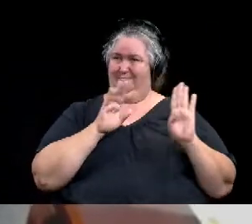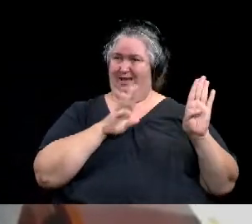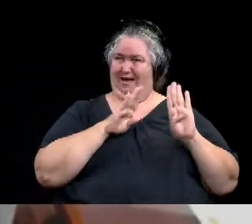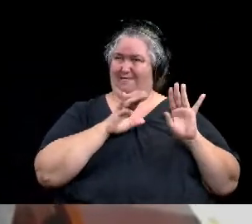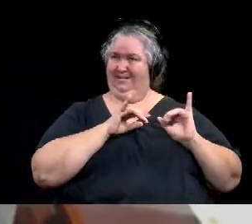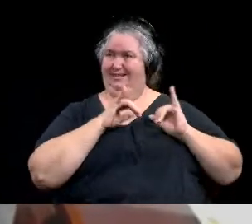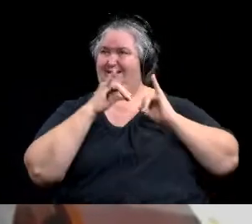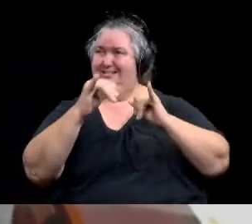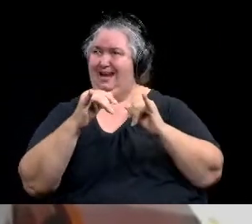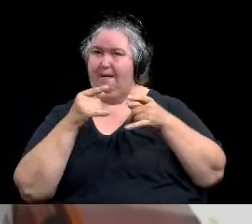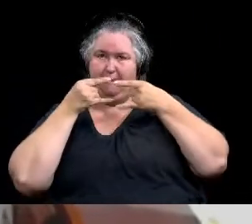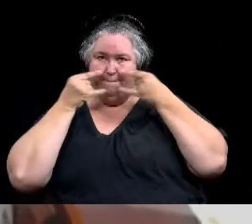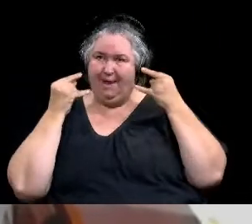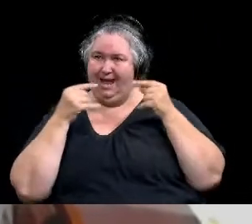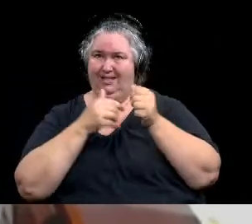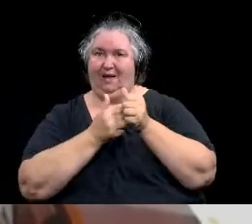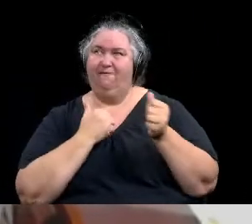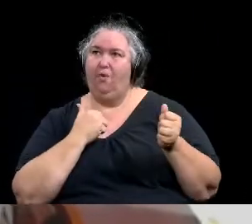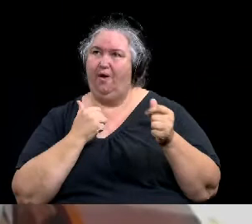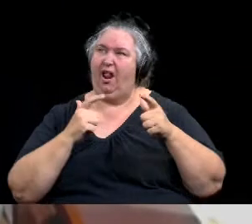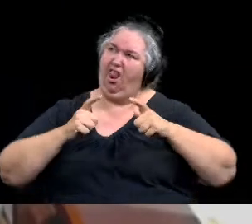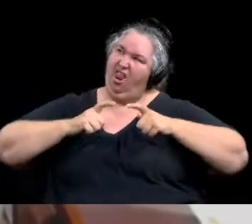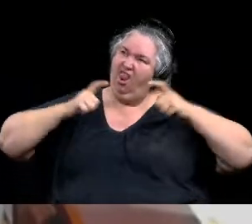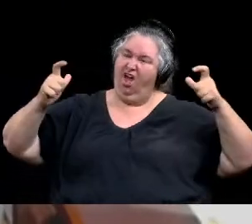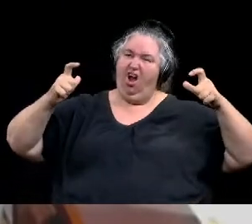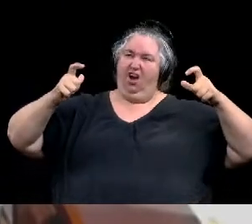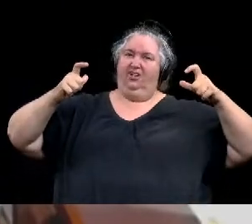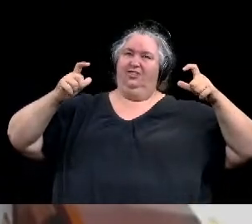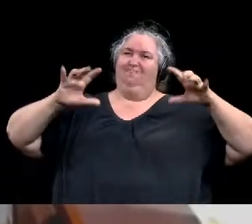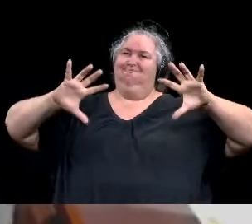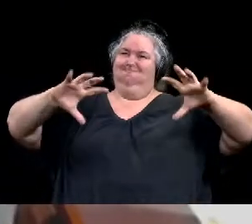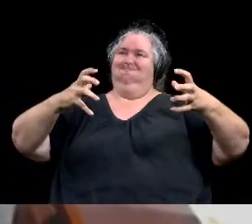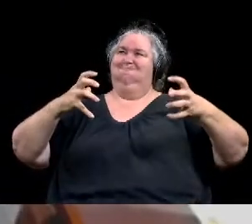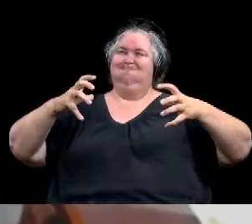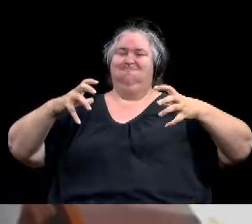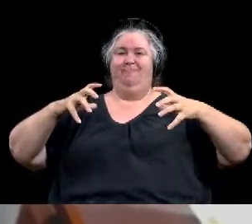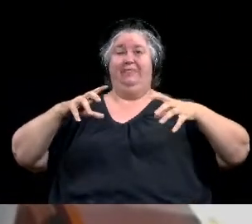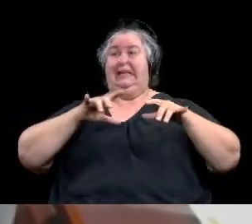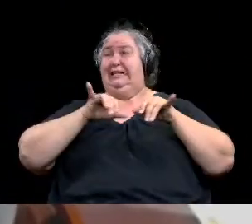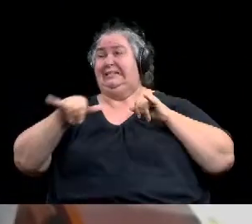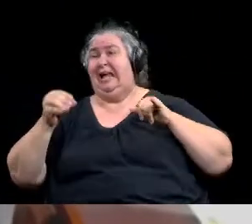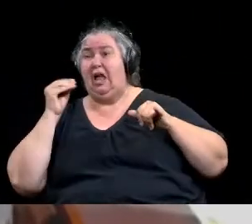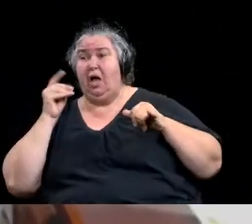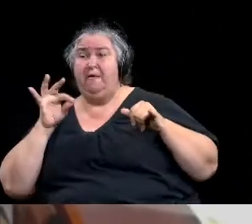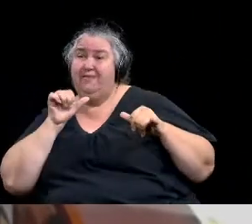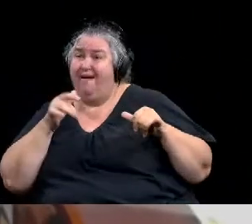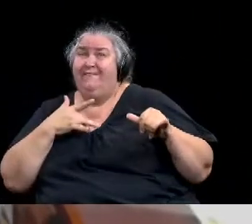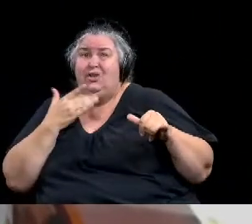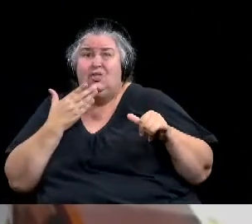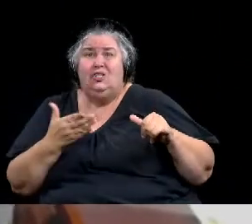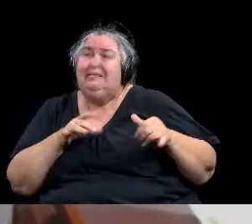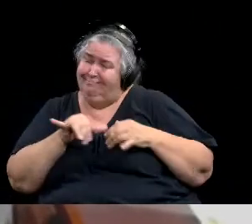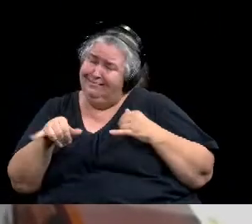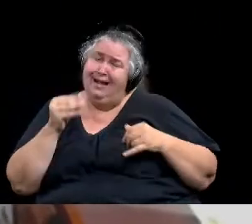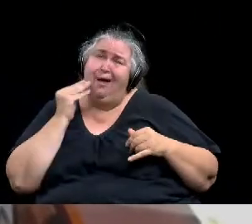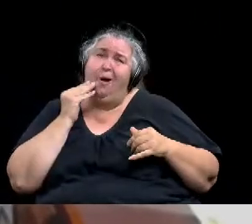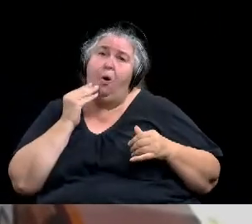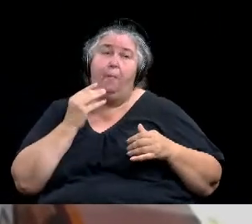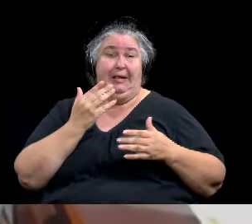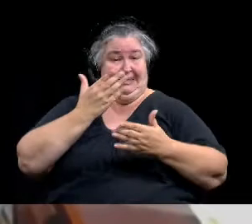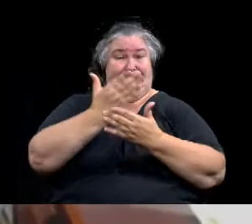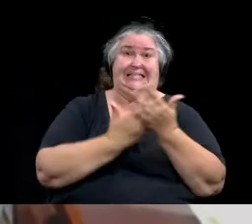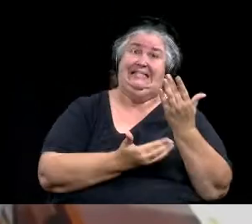a mask. We should avoid large gatherings. We should stay home if we don't feel well. Practice hand